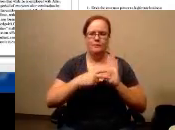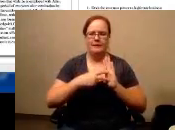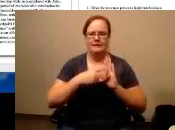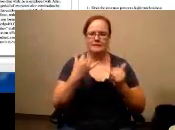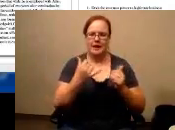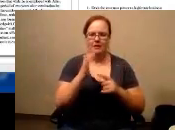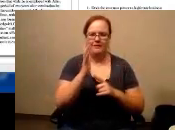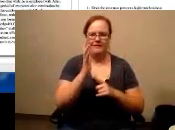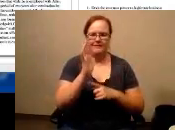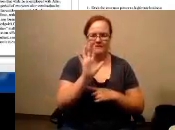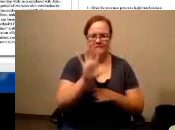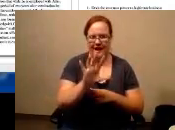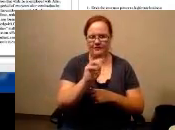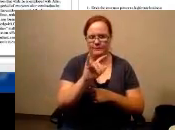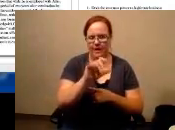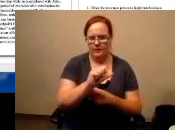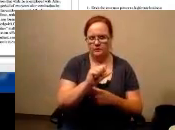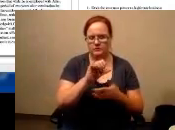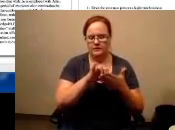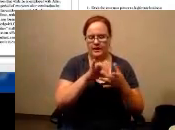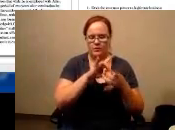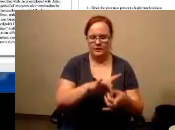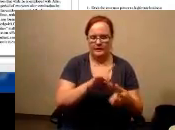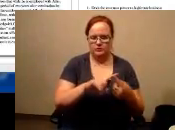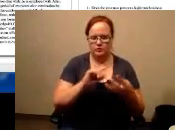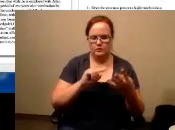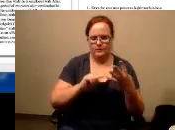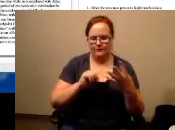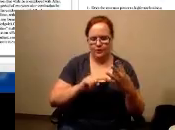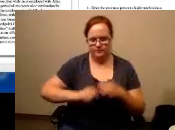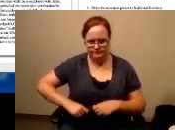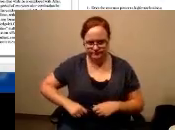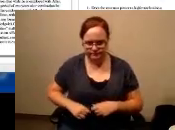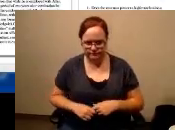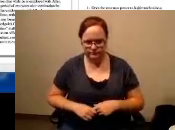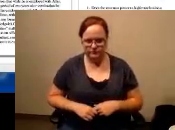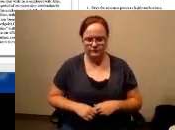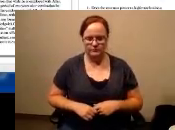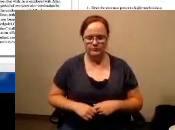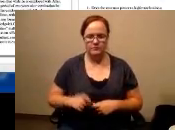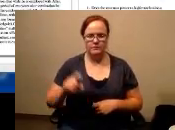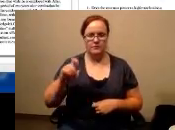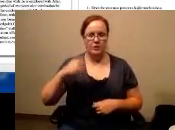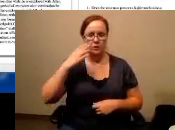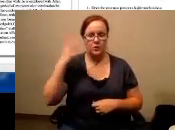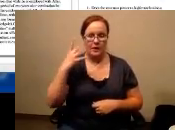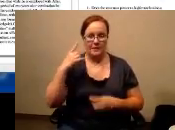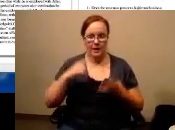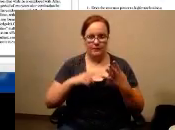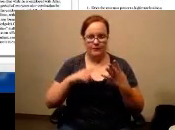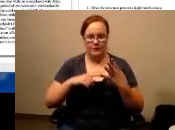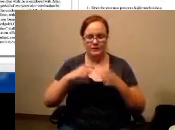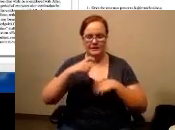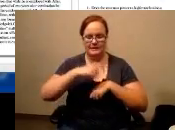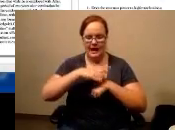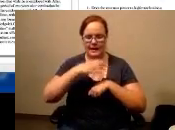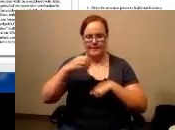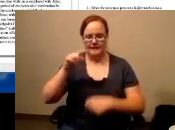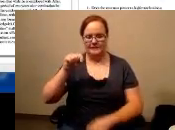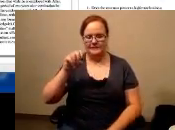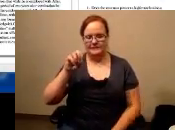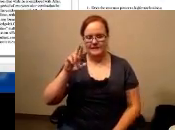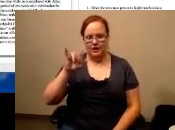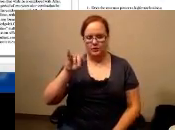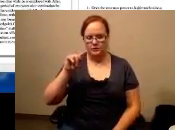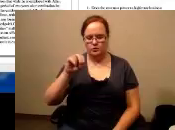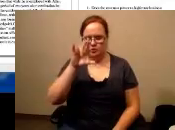miles, which relates to number 4. Here's what you need to know about number 4. Time and territory is always